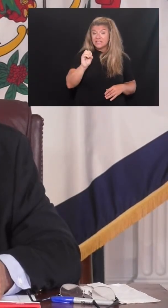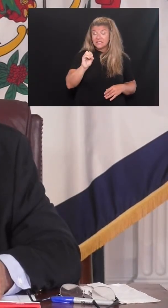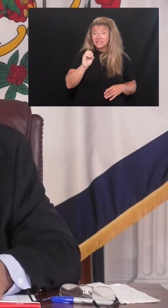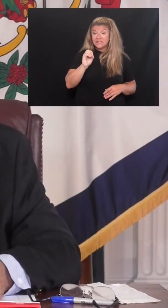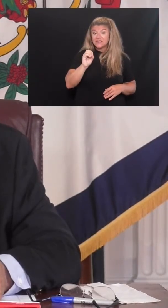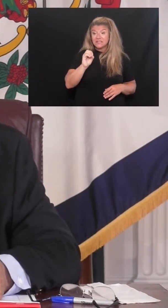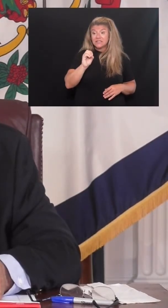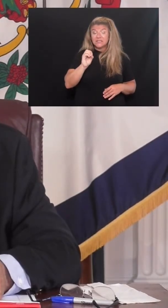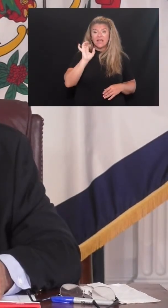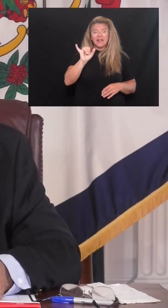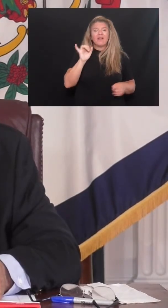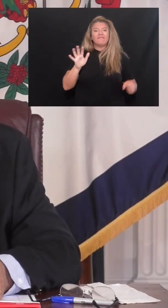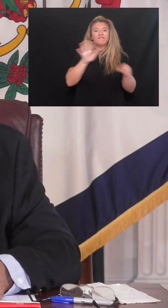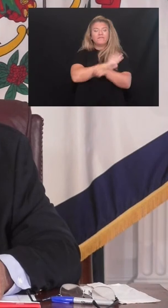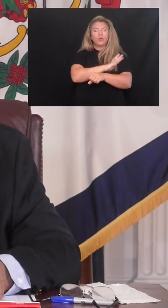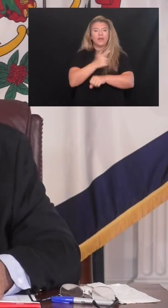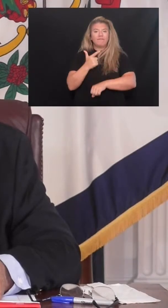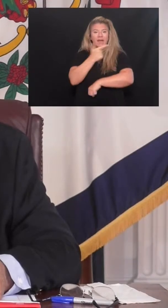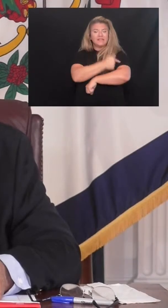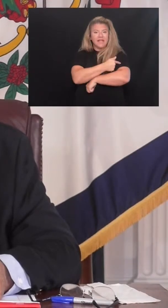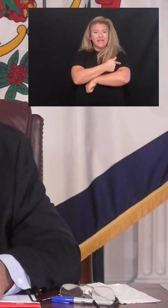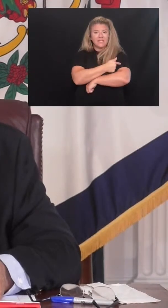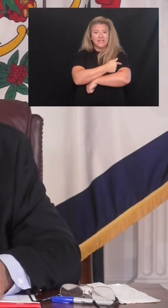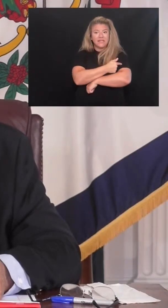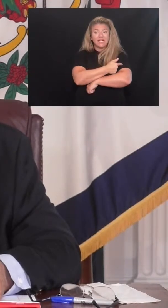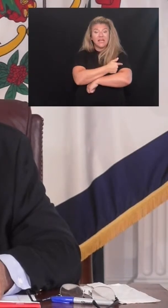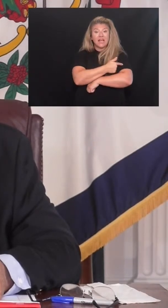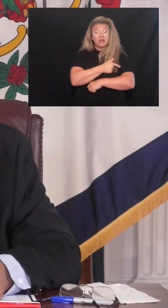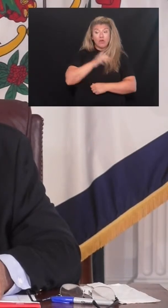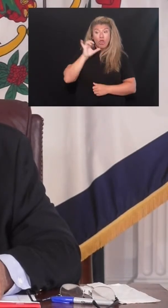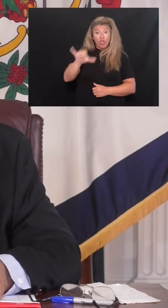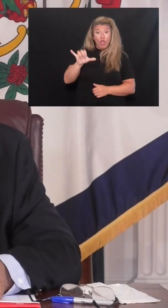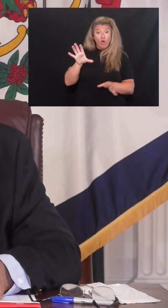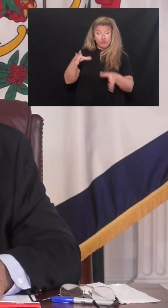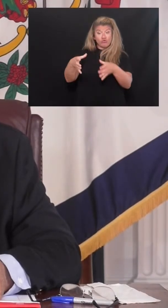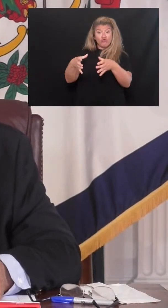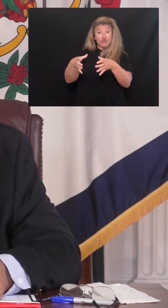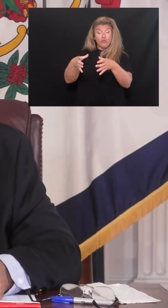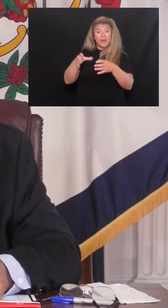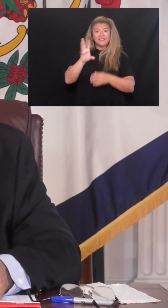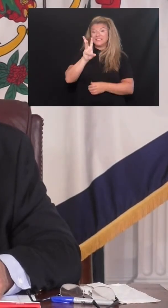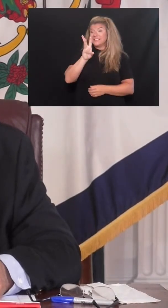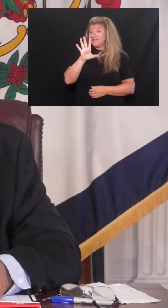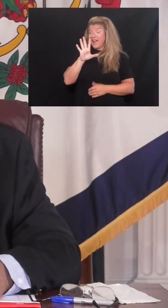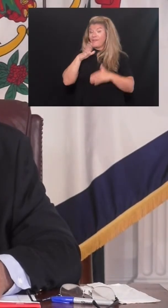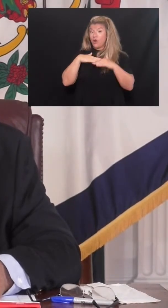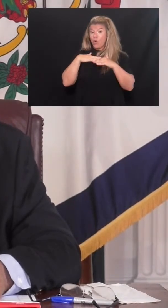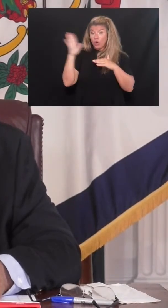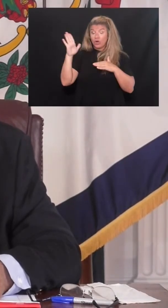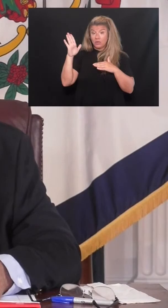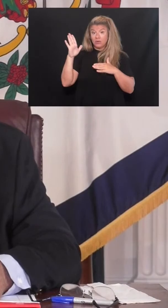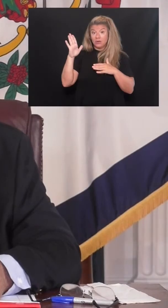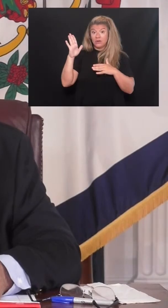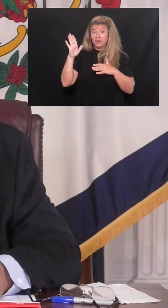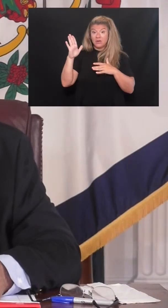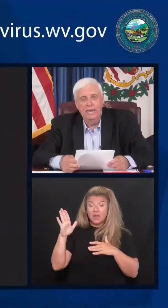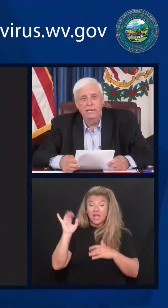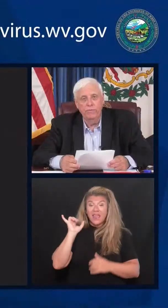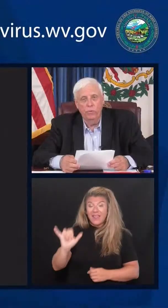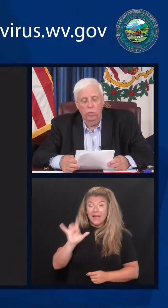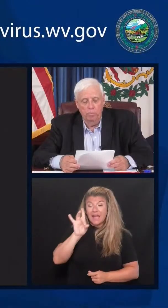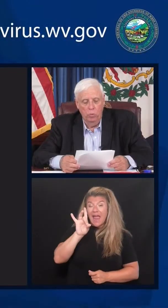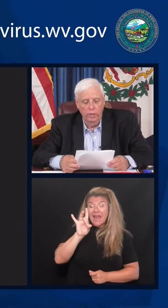65% as being fully vaccinated. Those that are 65 and older are